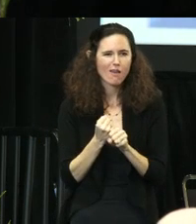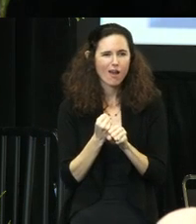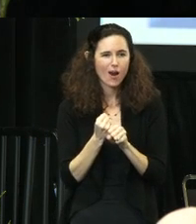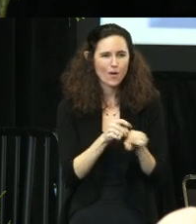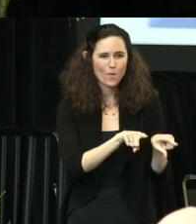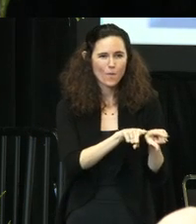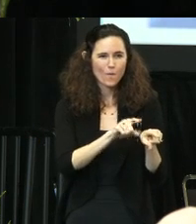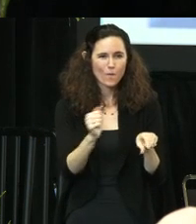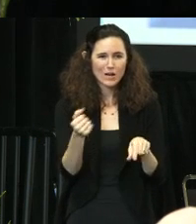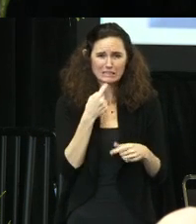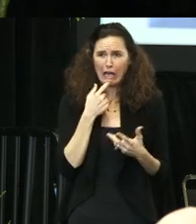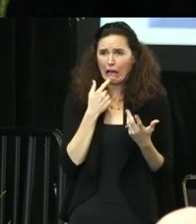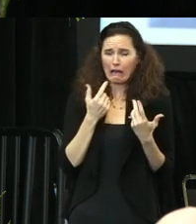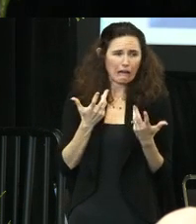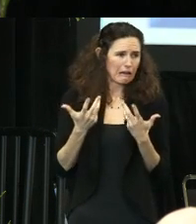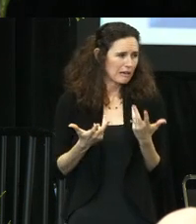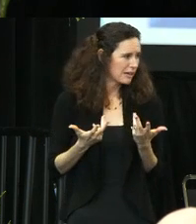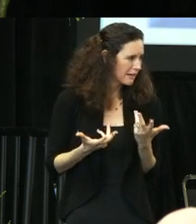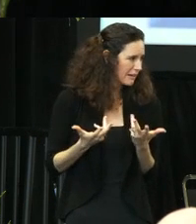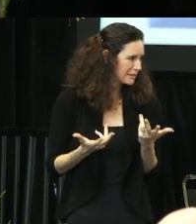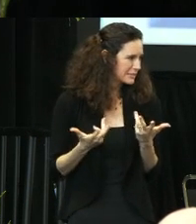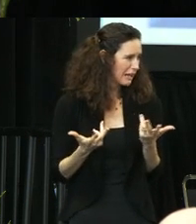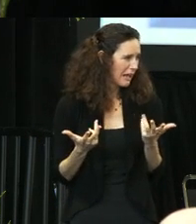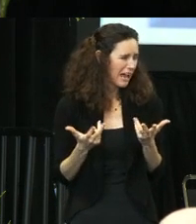all say to each other, everything is awesome!